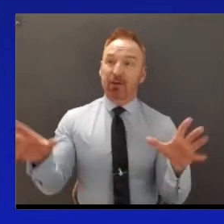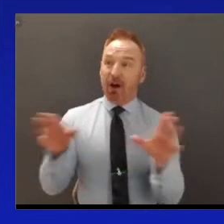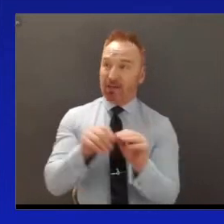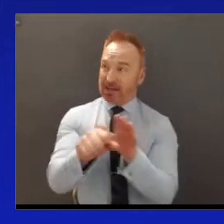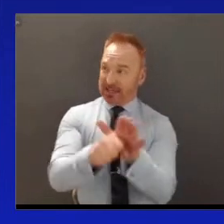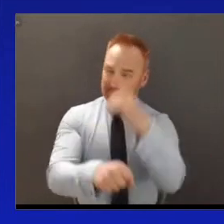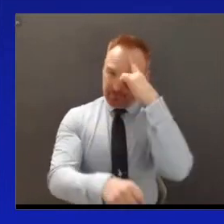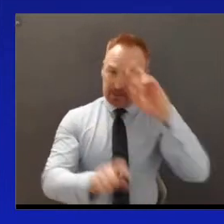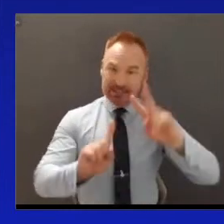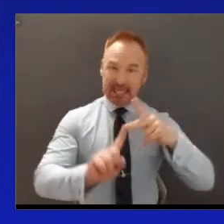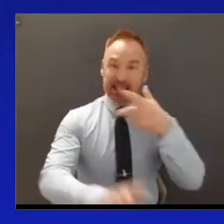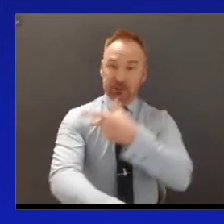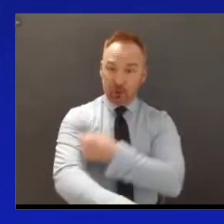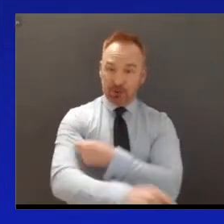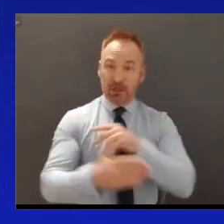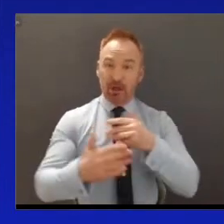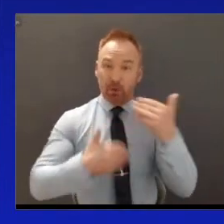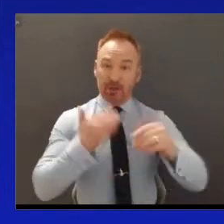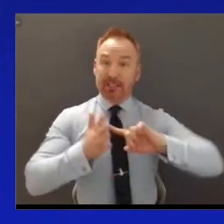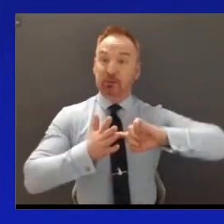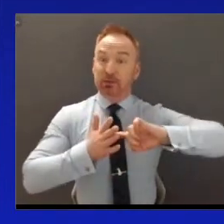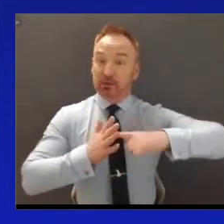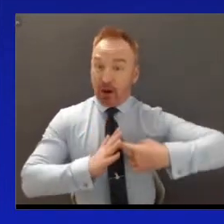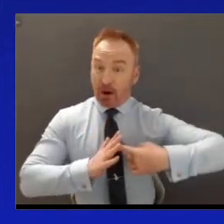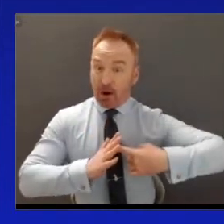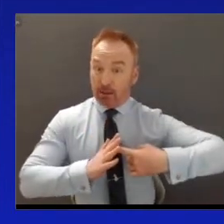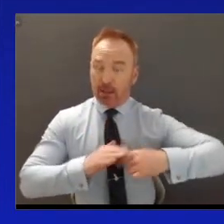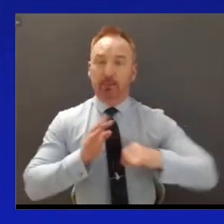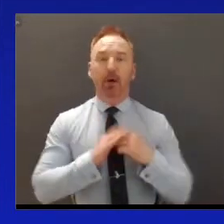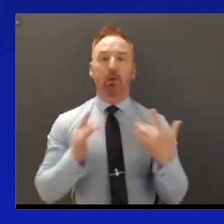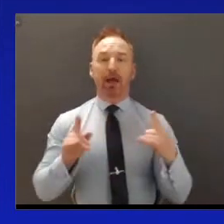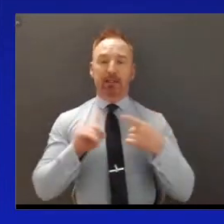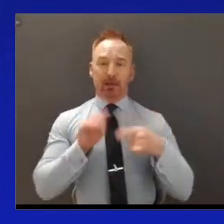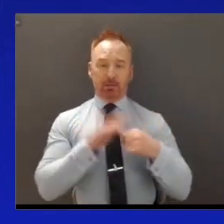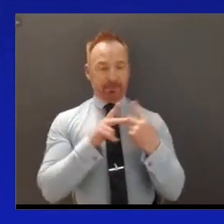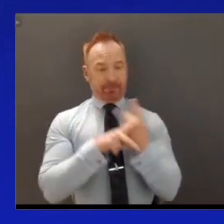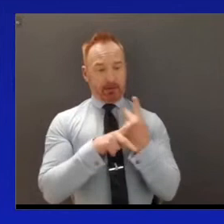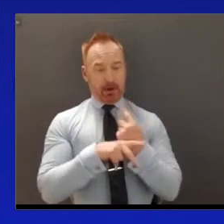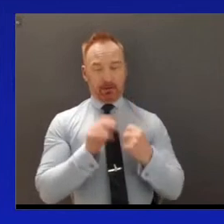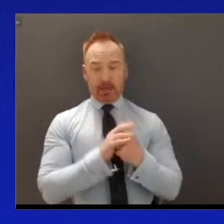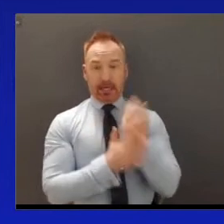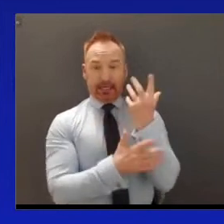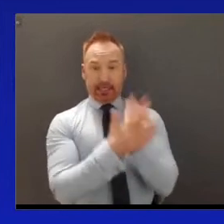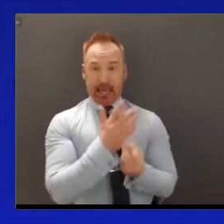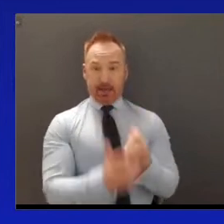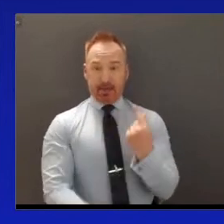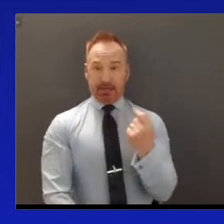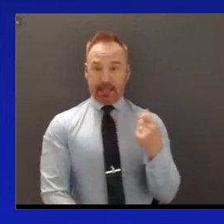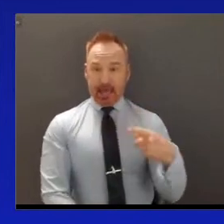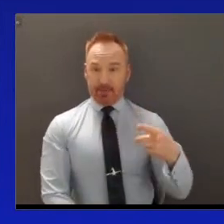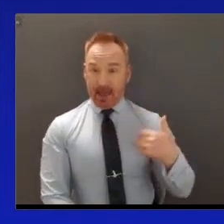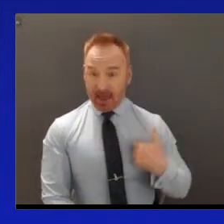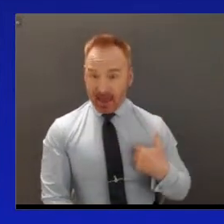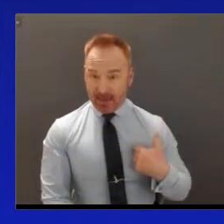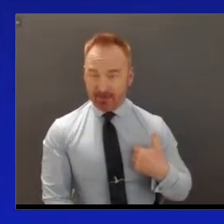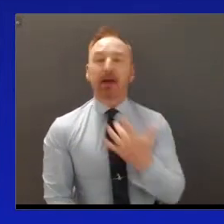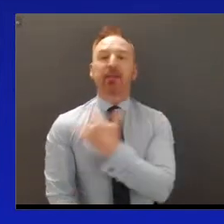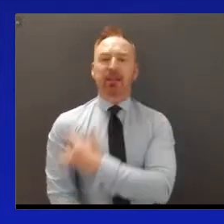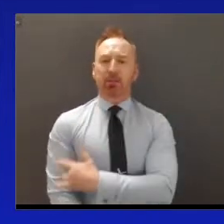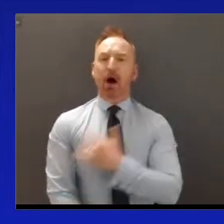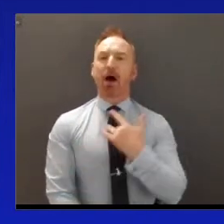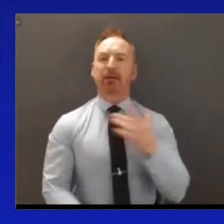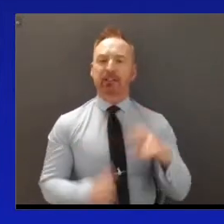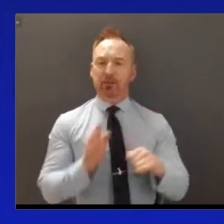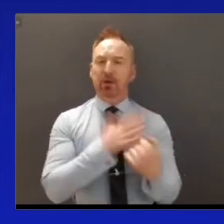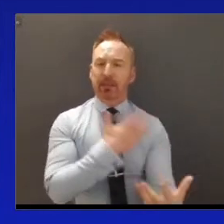what the math says of the analysis to see if there's gaps. And I'm sure the province then will step in to assist